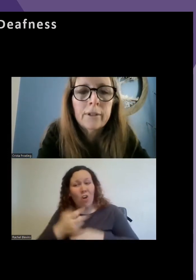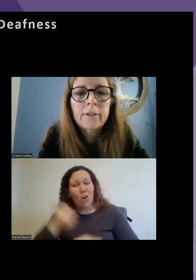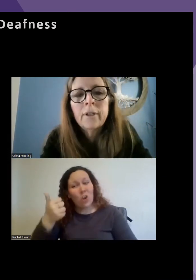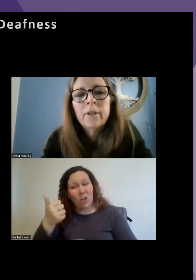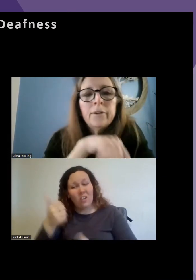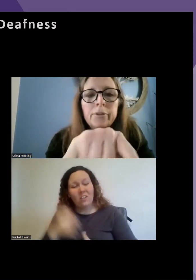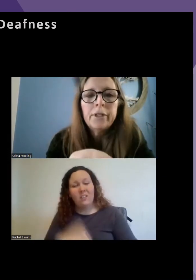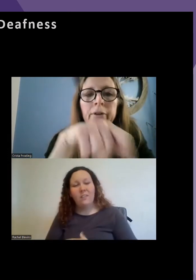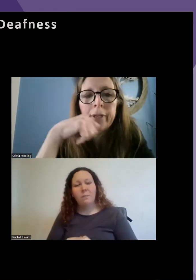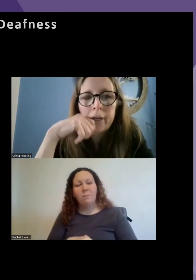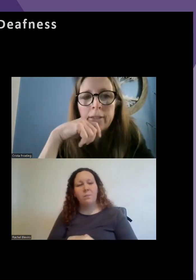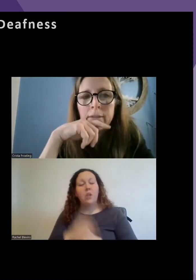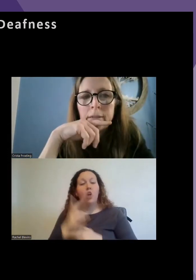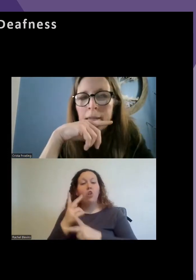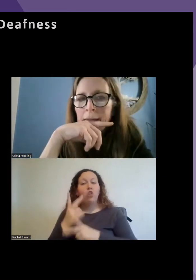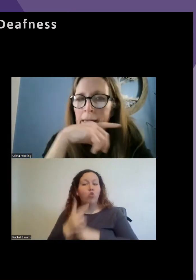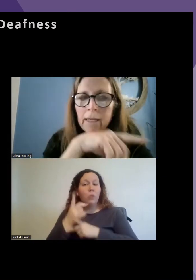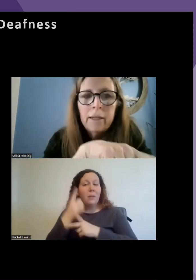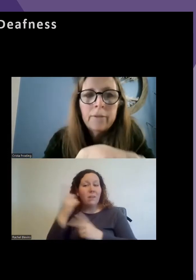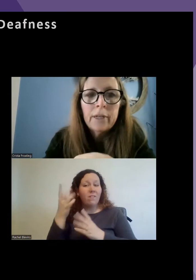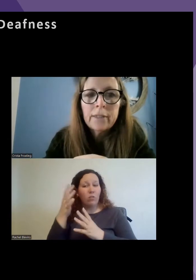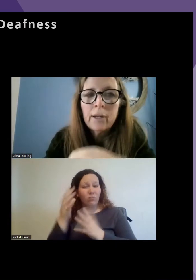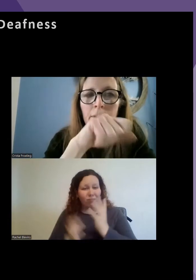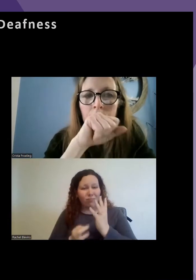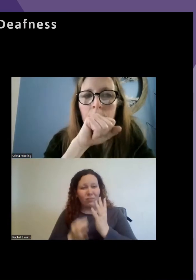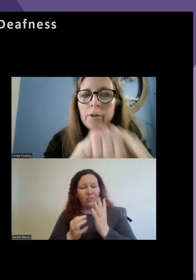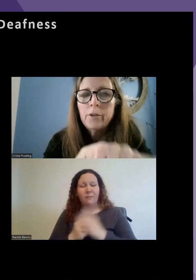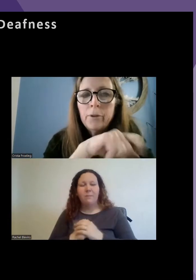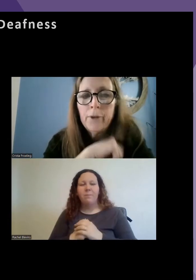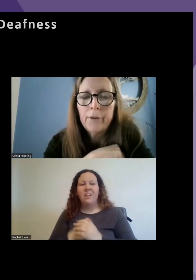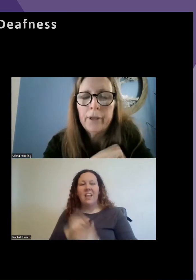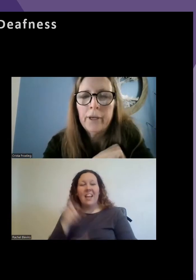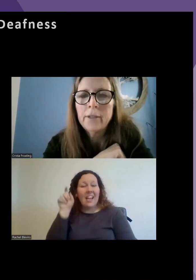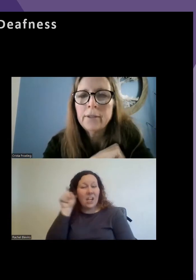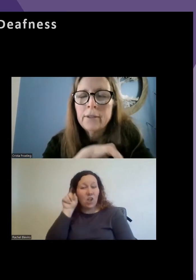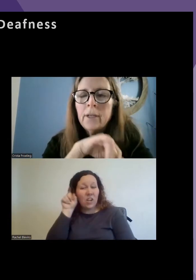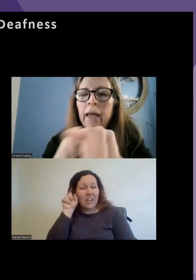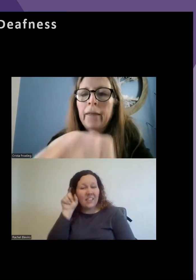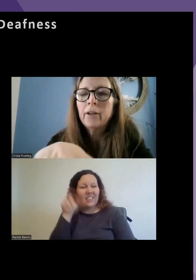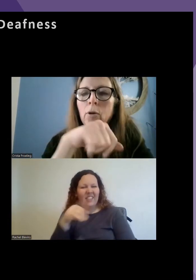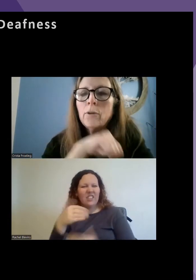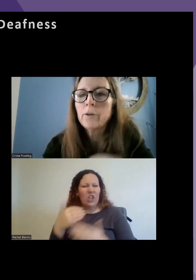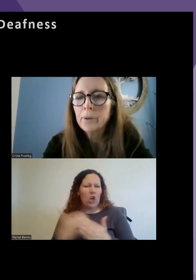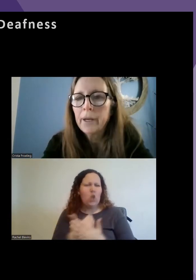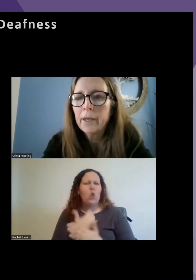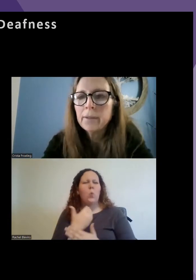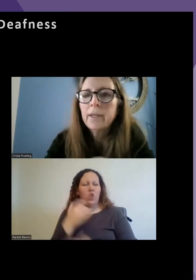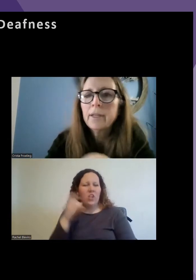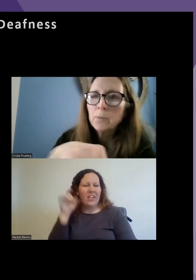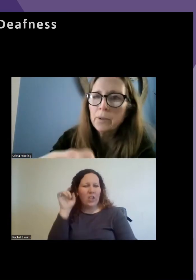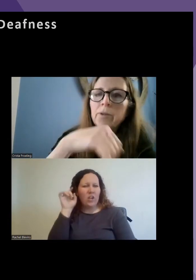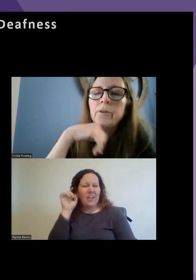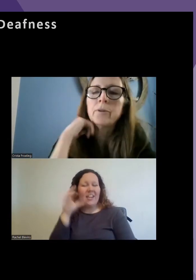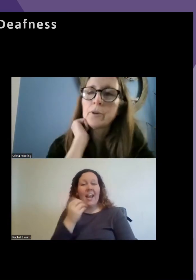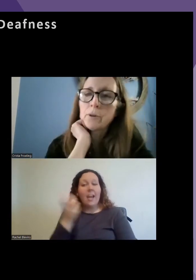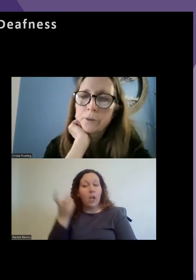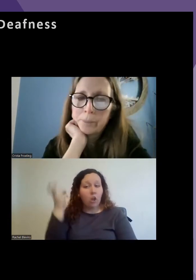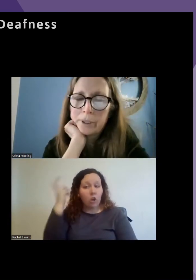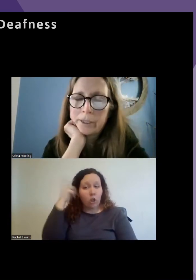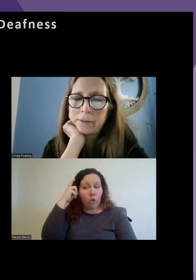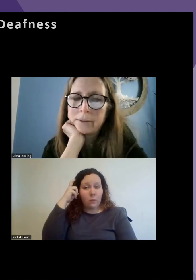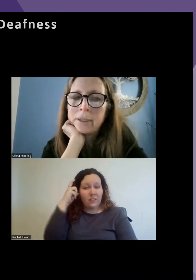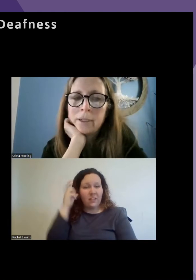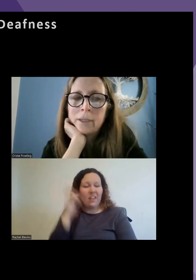hearing loss, there's hearing aids, and that's like one of the newer hearing aids, and then cochlear implants, and that's one of the newer